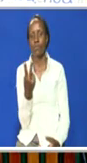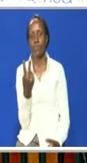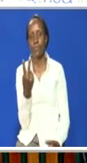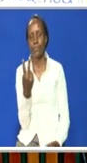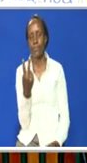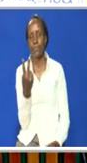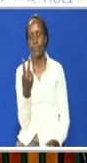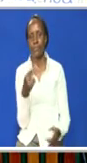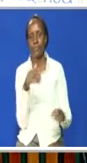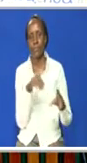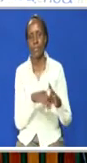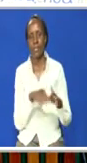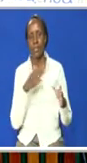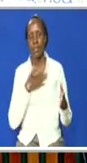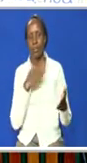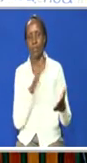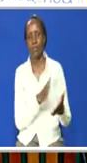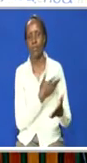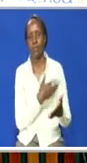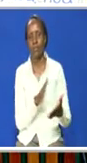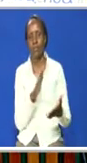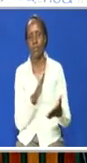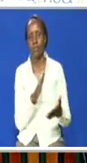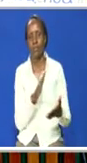And in our song, we sang,